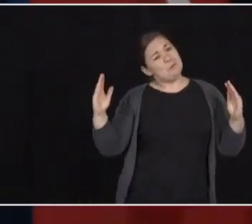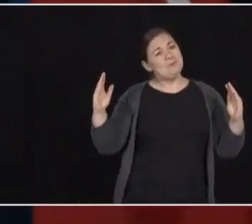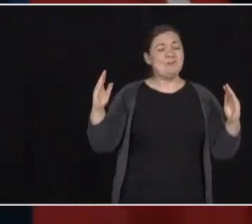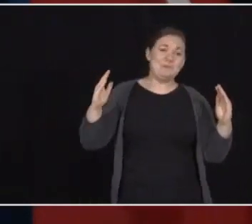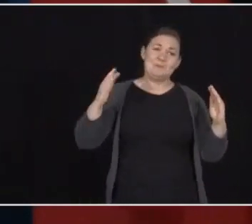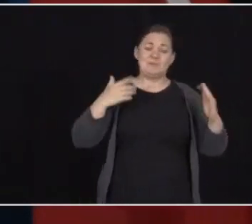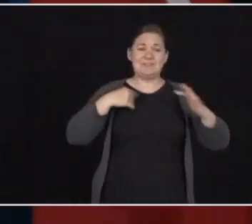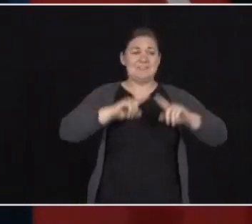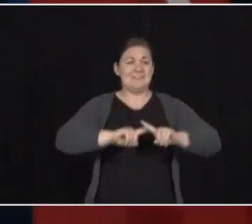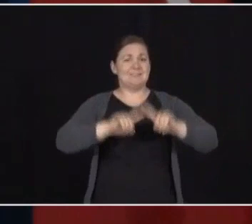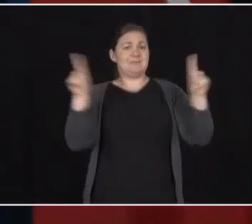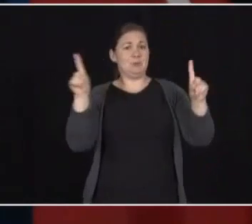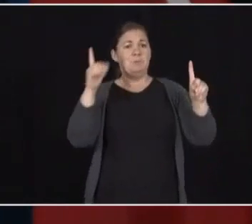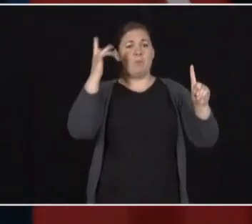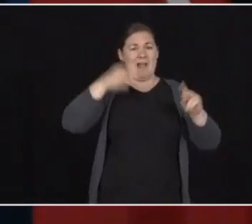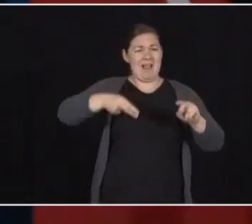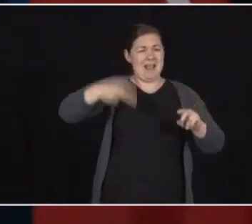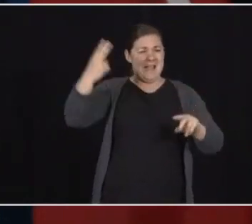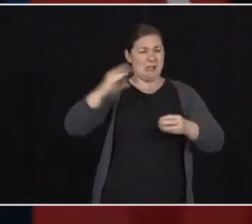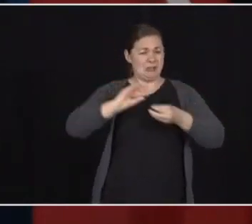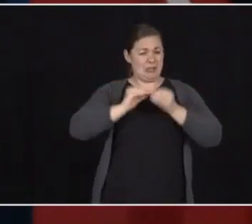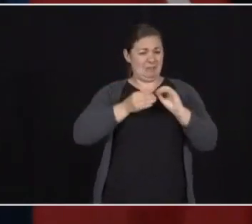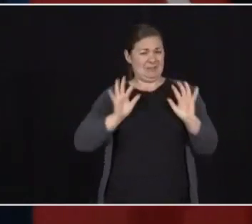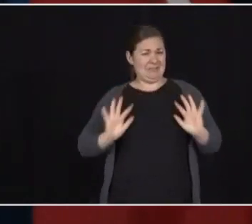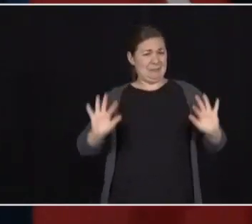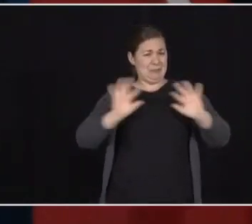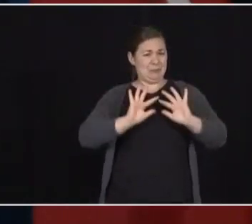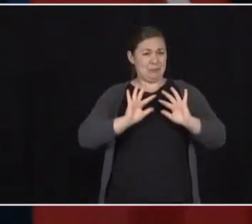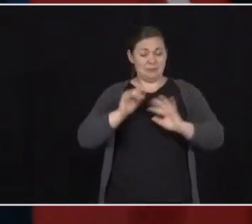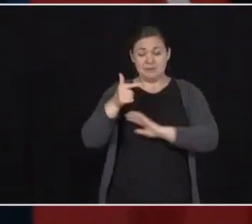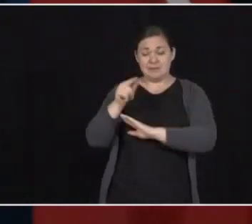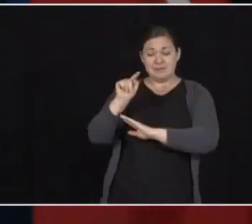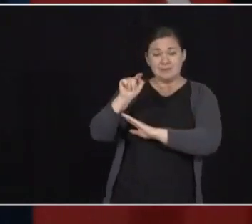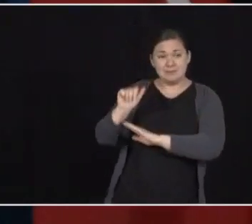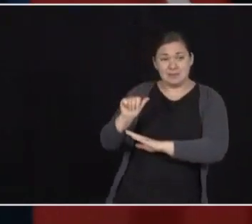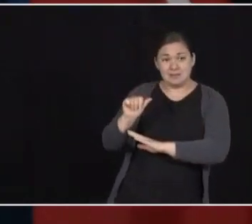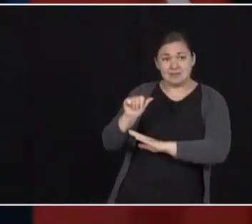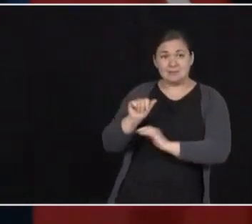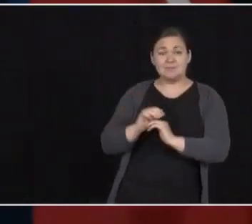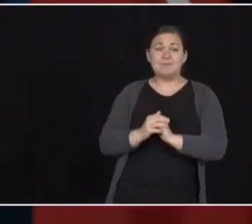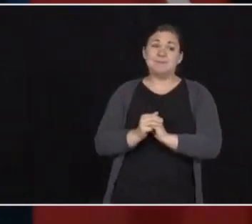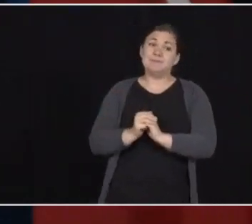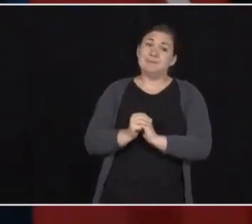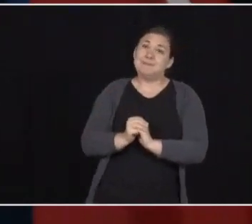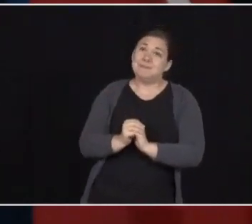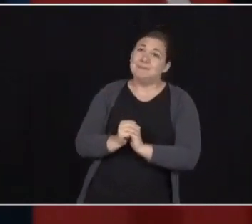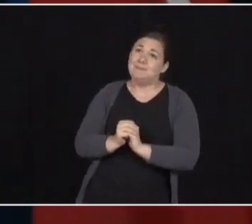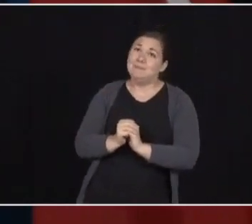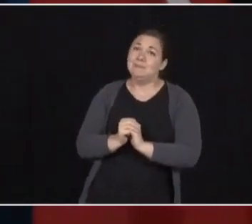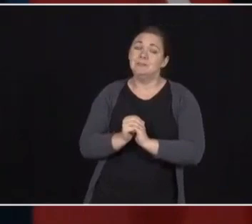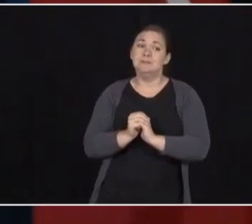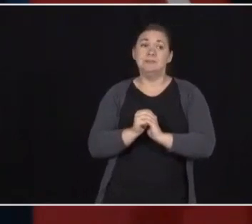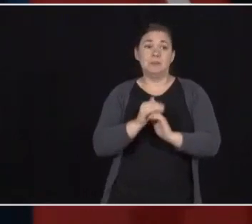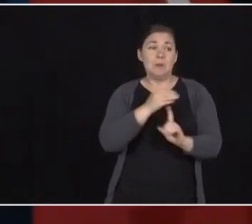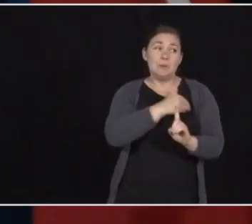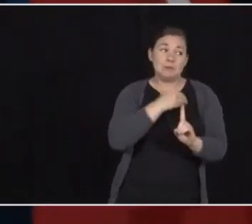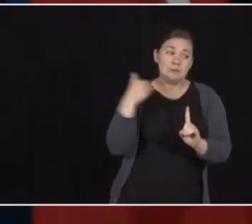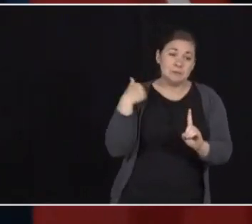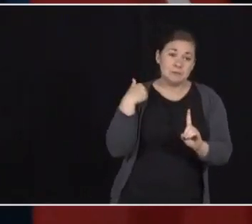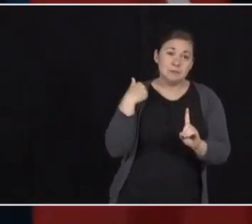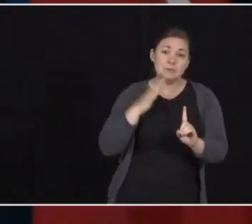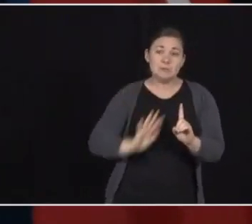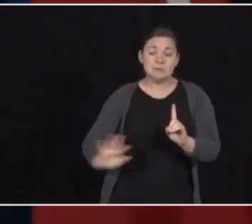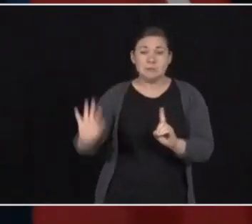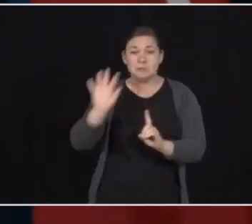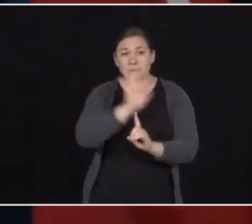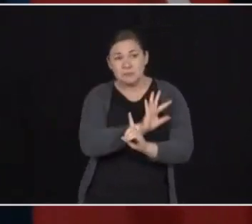because the numbers are a lot higher in the GTA and even certain parts of Toronto. So number one, we have to